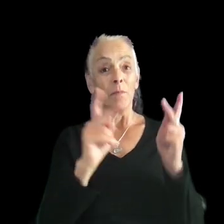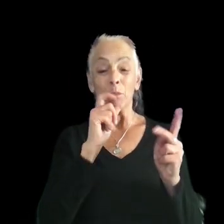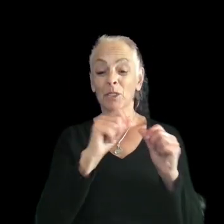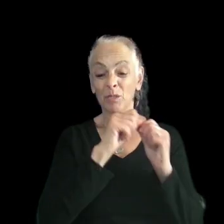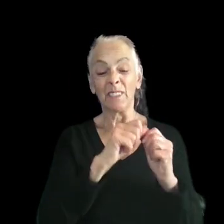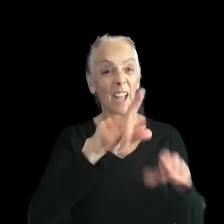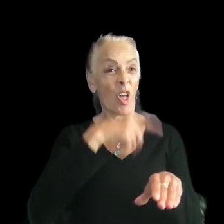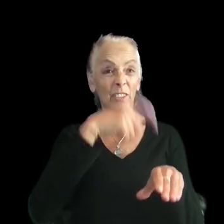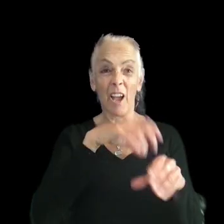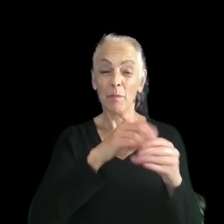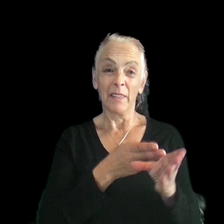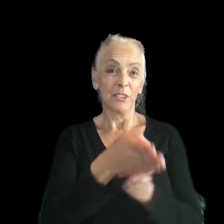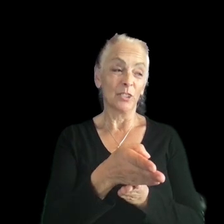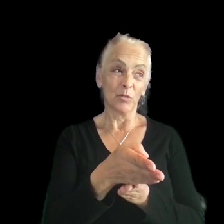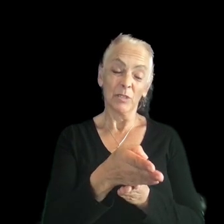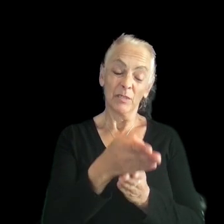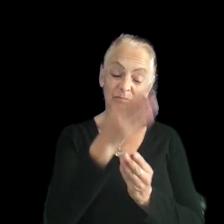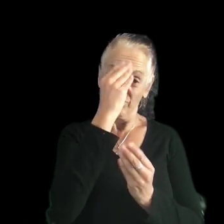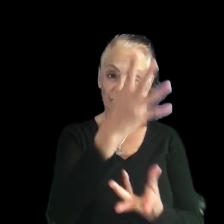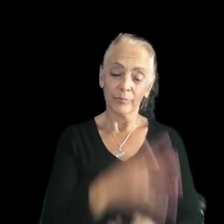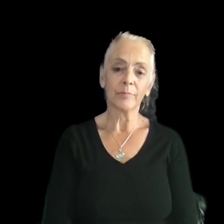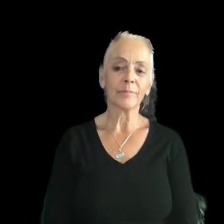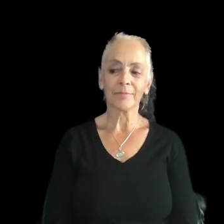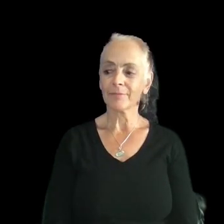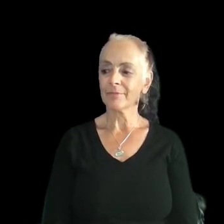and in the industry yeah